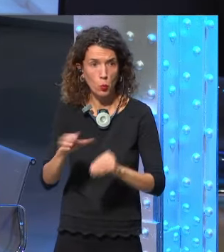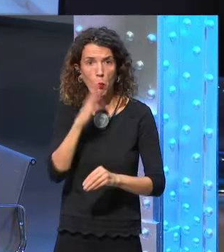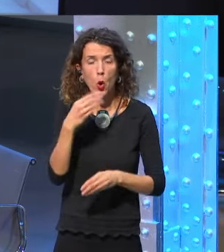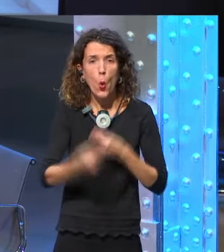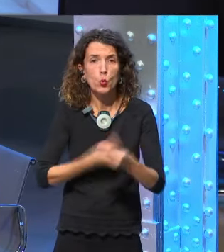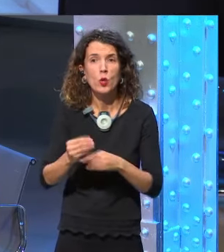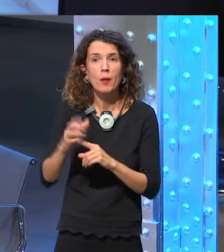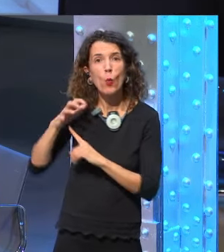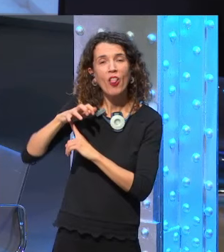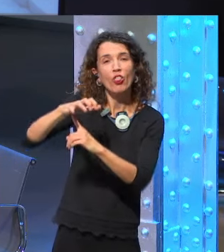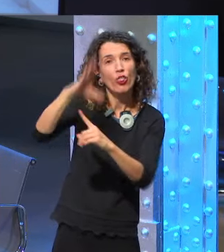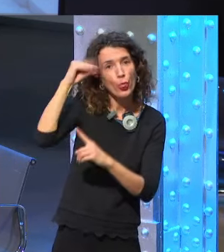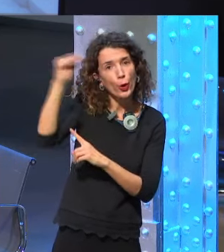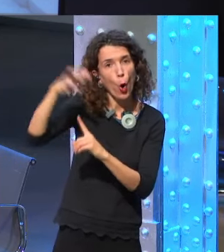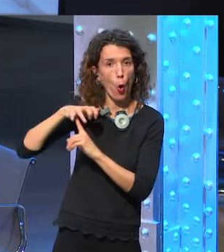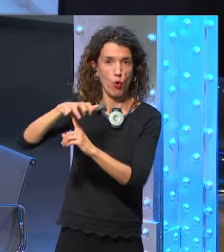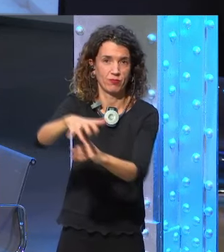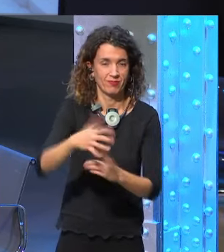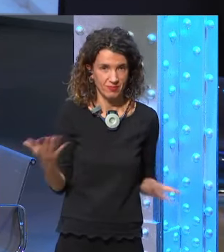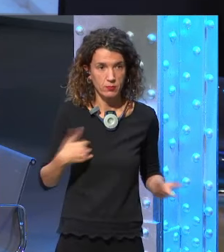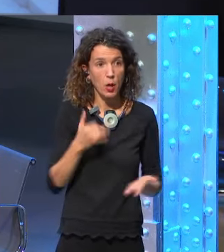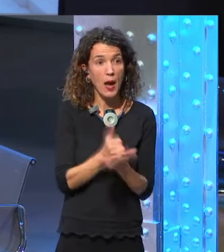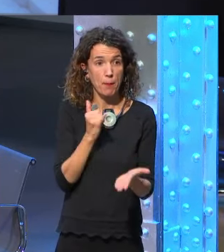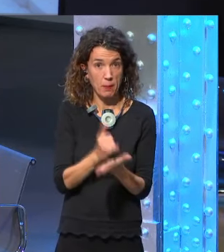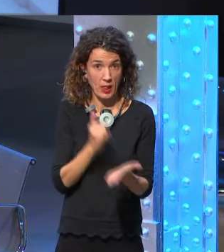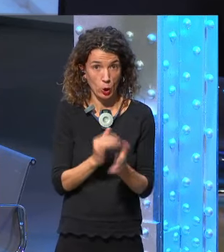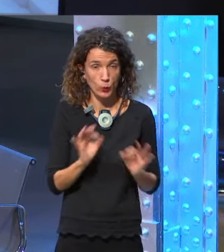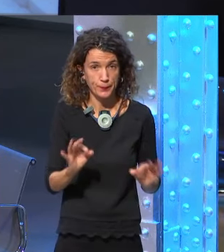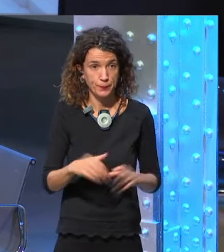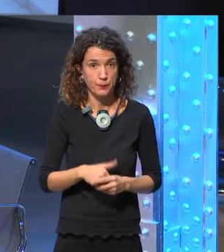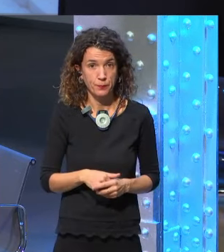experiment we did.